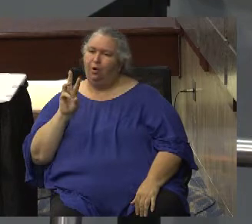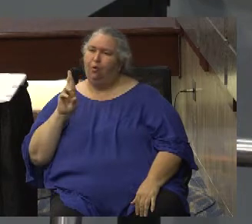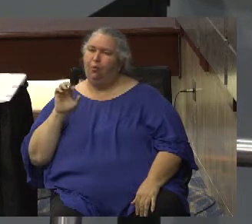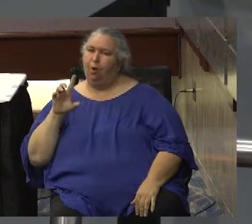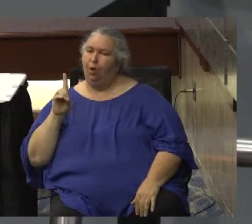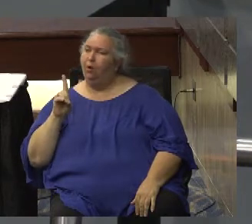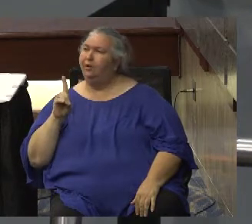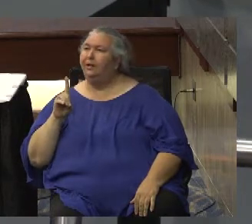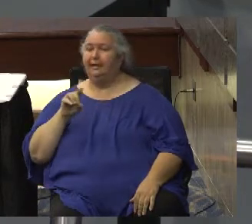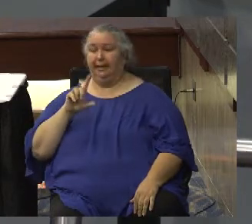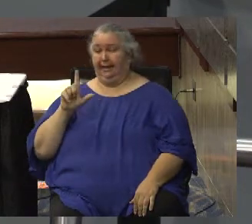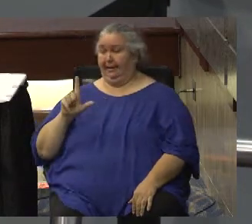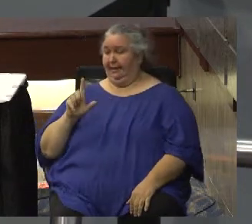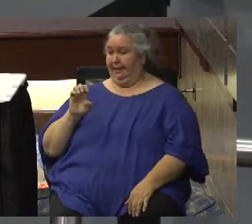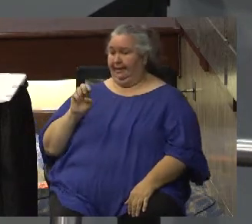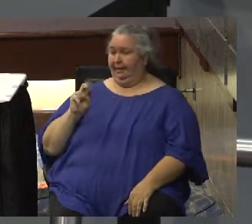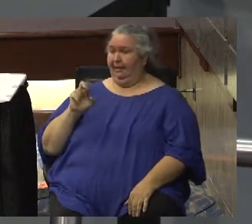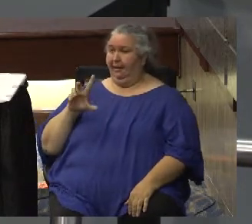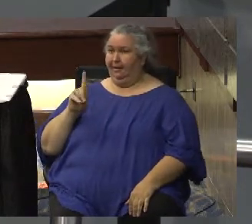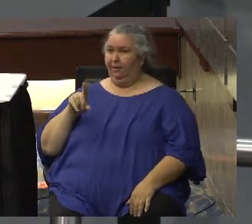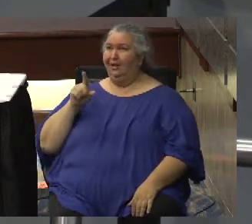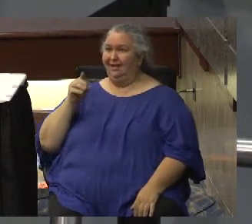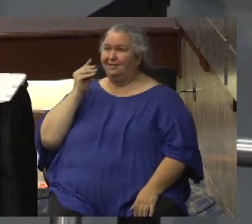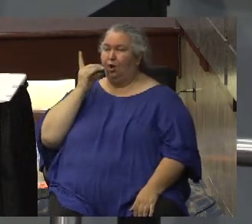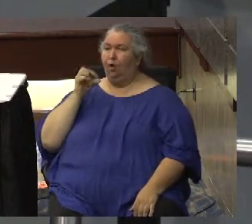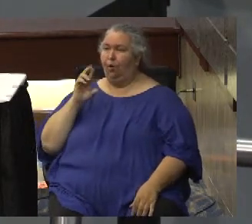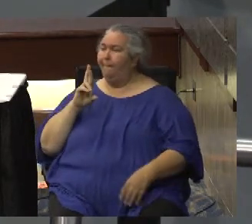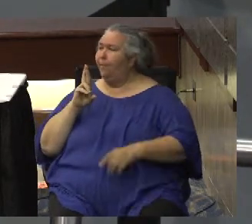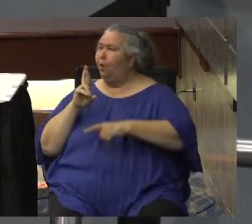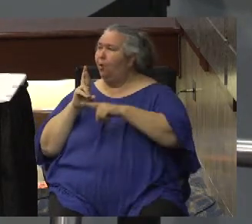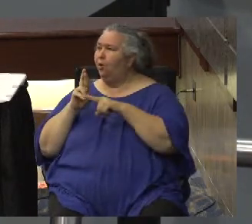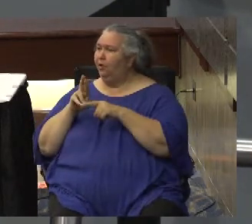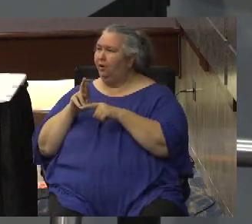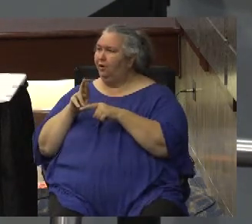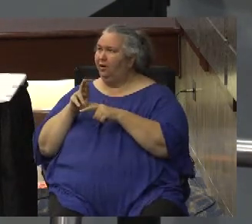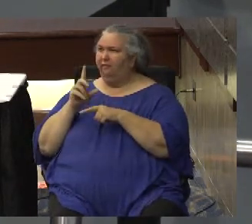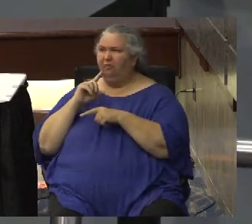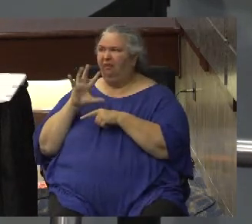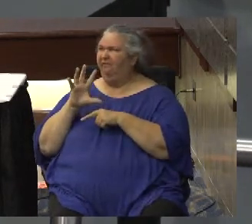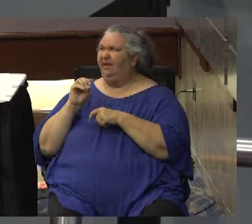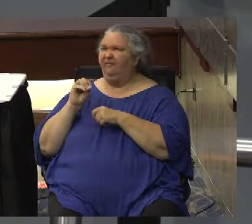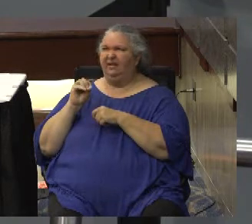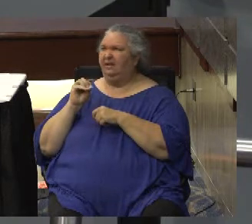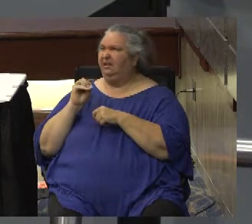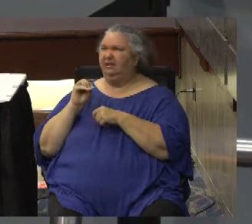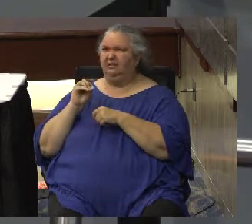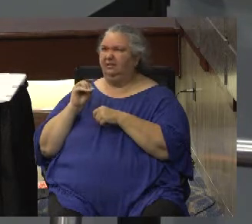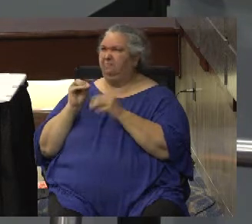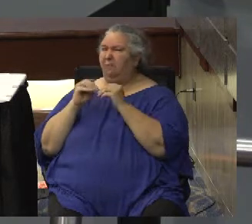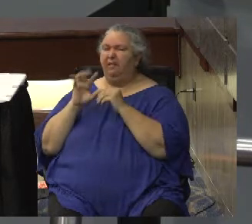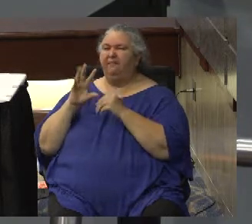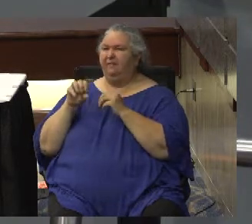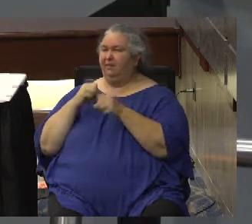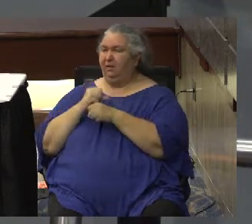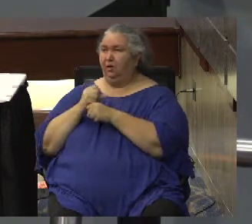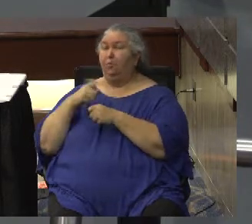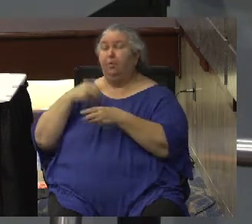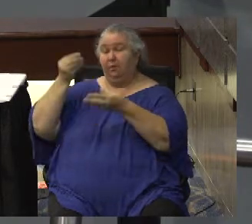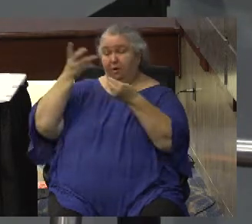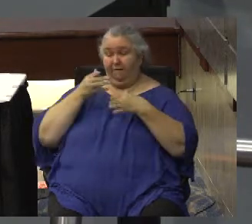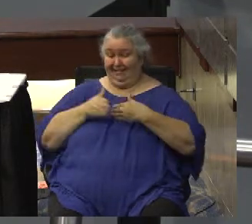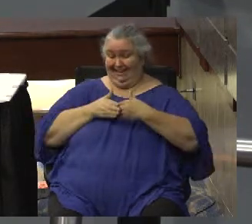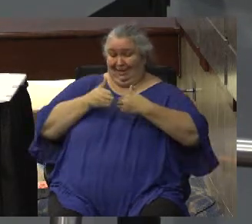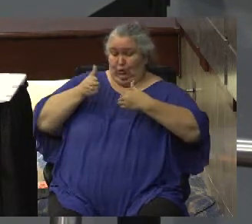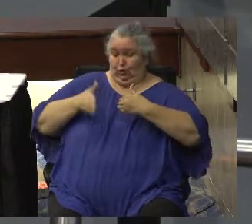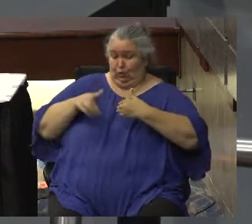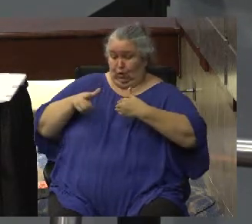And Leonard Dranke, he's been a homeowner in this neighborhood for 50-plus years. Since being notified that the home next door to him could